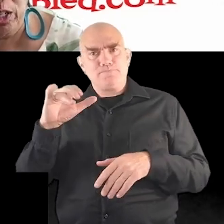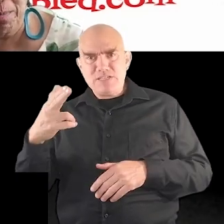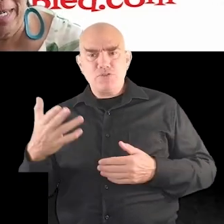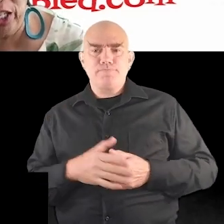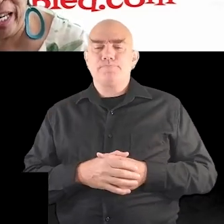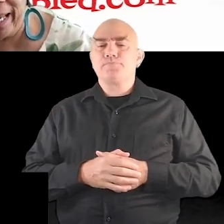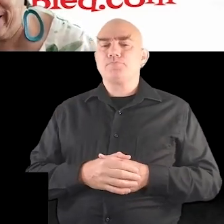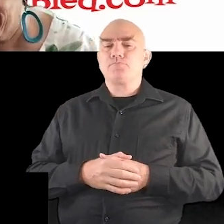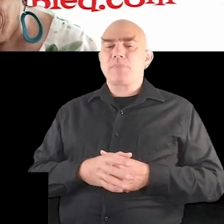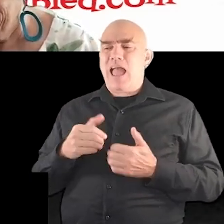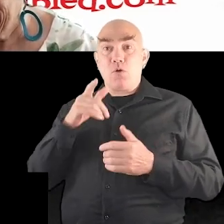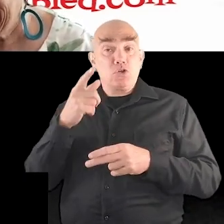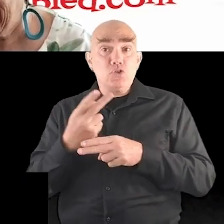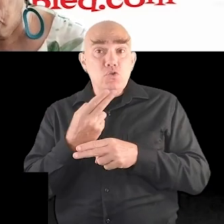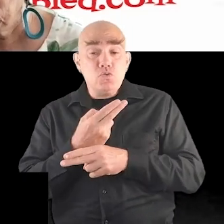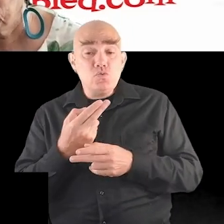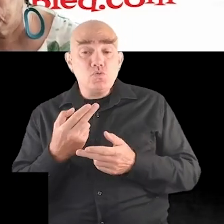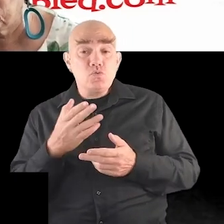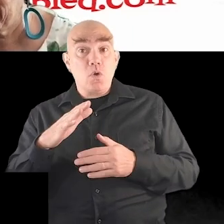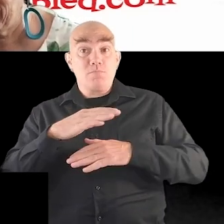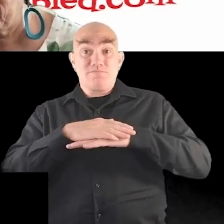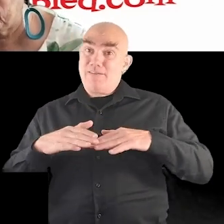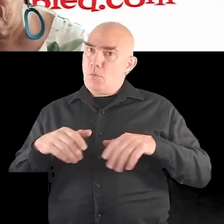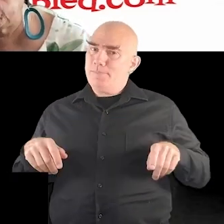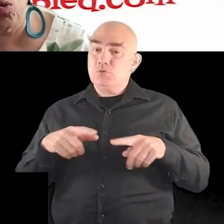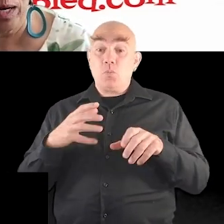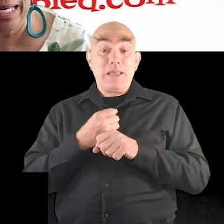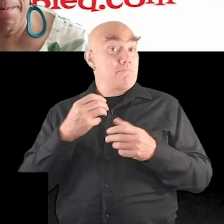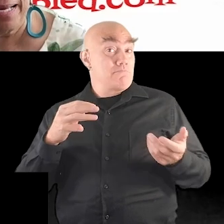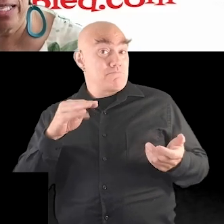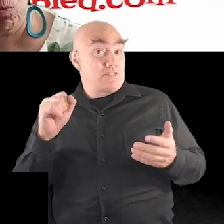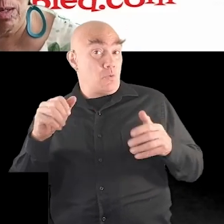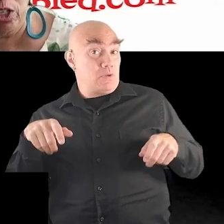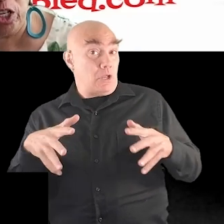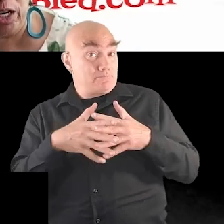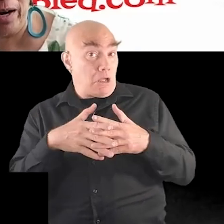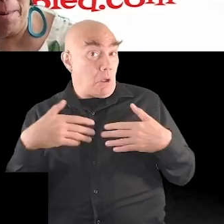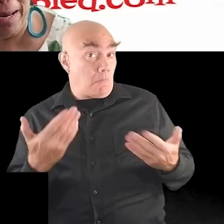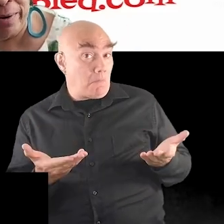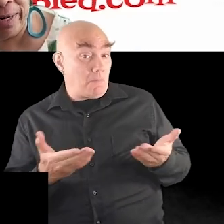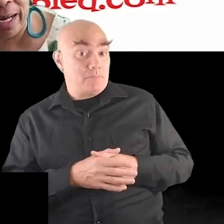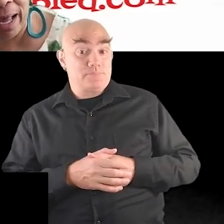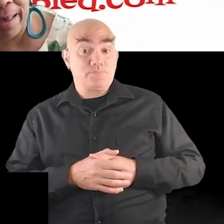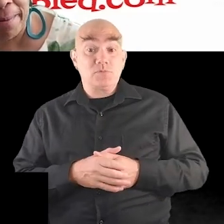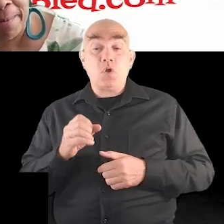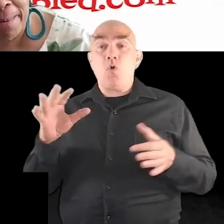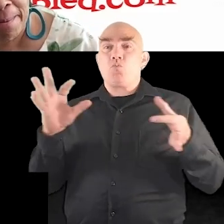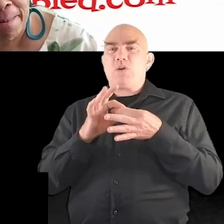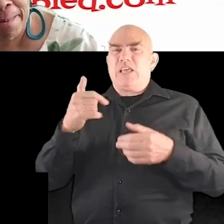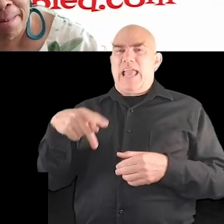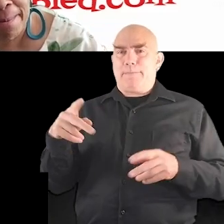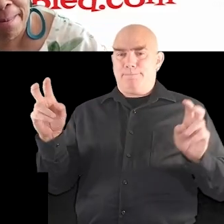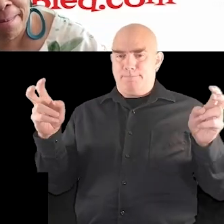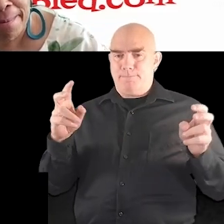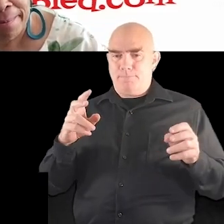Wheelchair Michigan? And how will you So use your platform to win Ms. Wheelchair America?